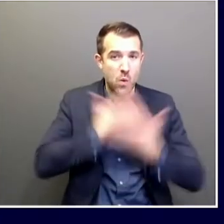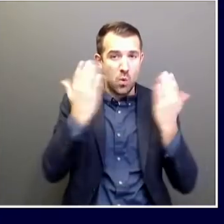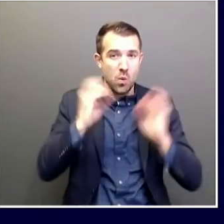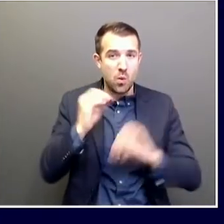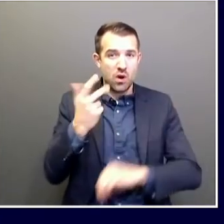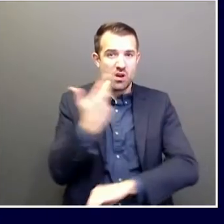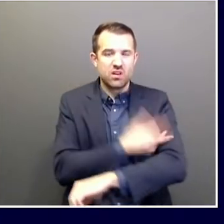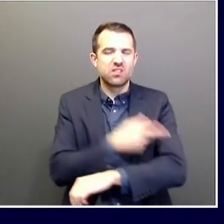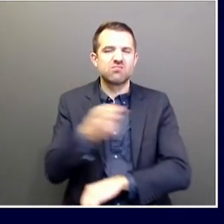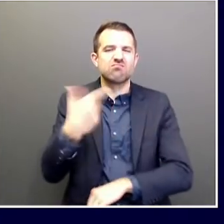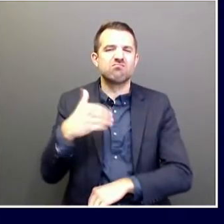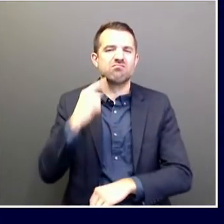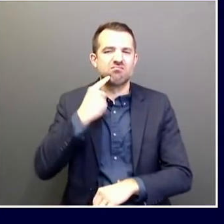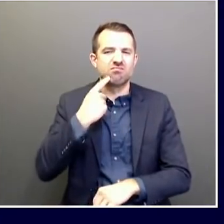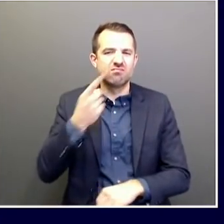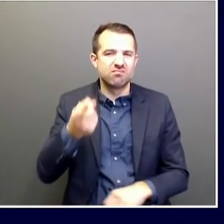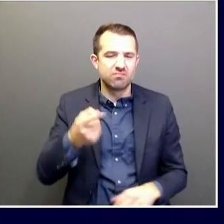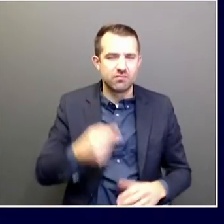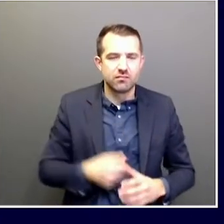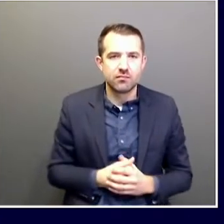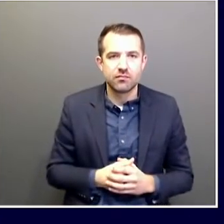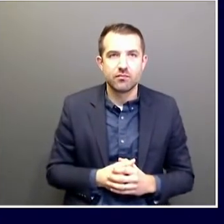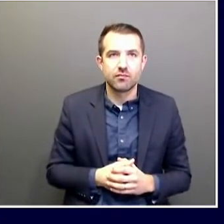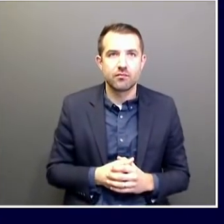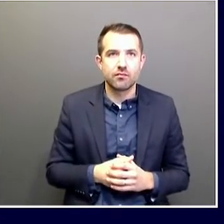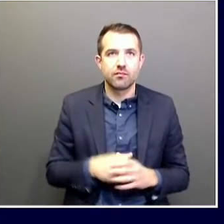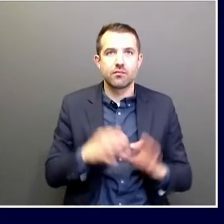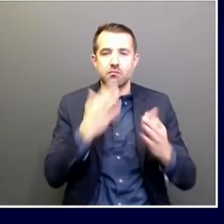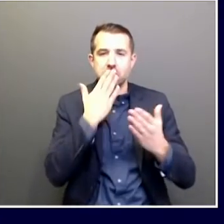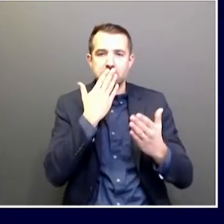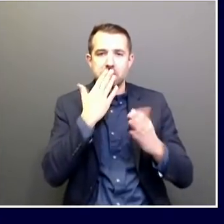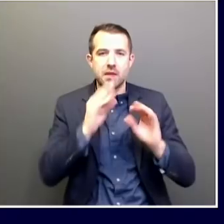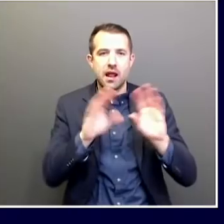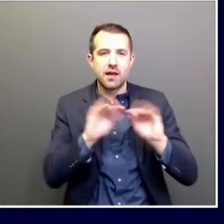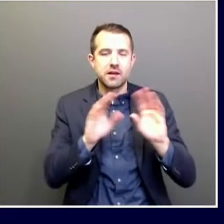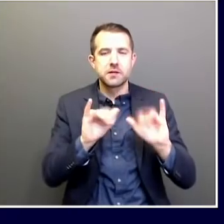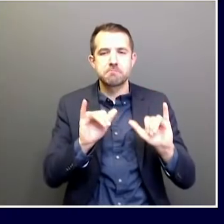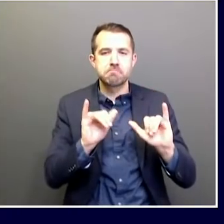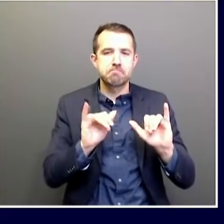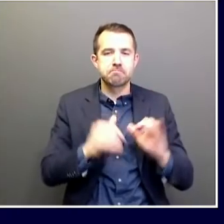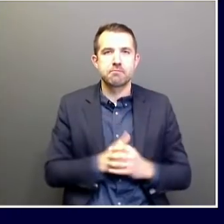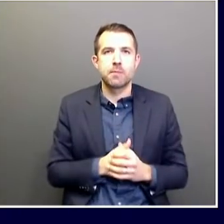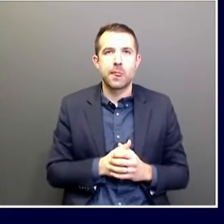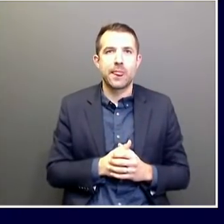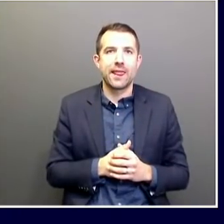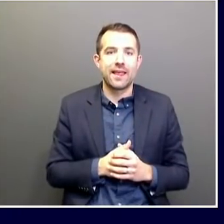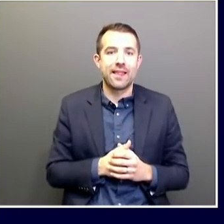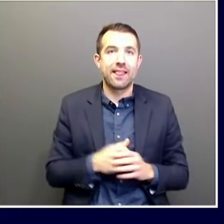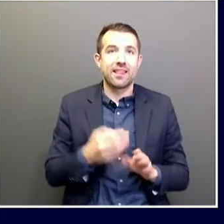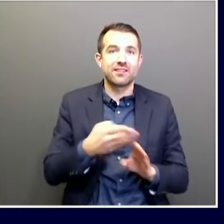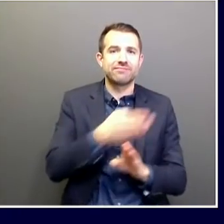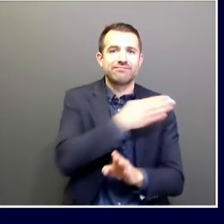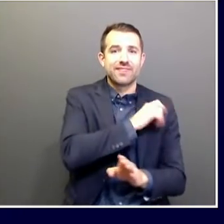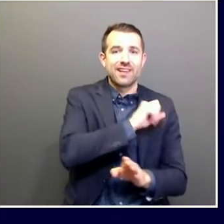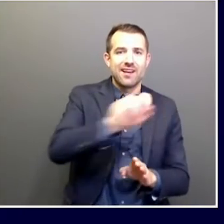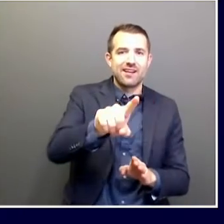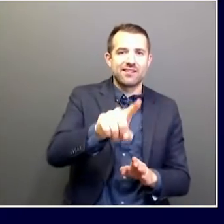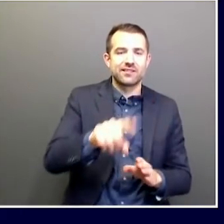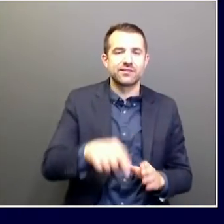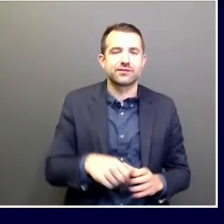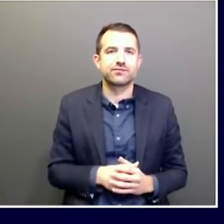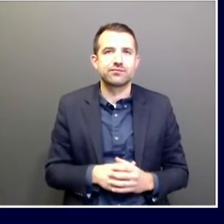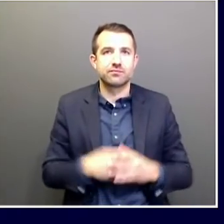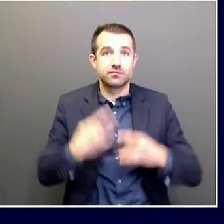my colleagues have asked already, what other tools remain in the toolbox. If vaccines are really the